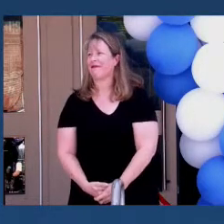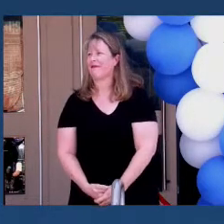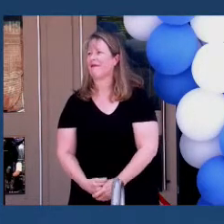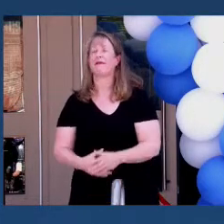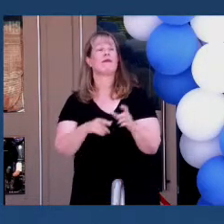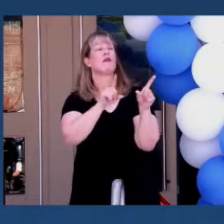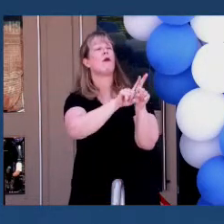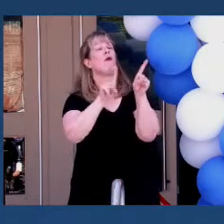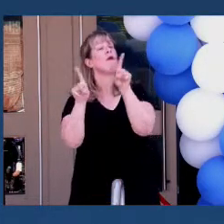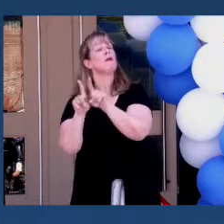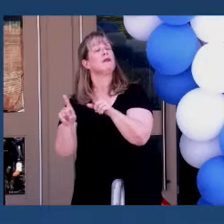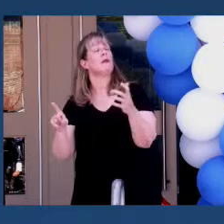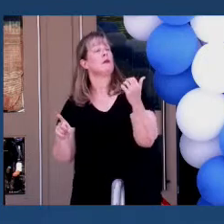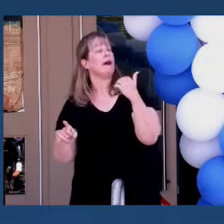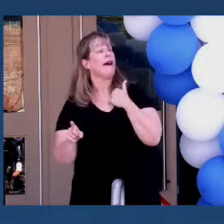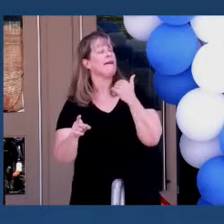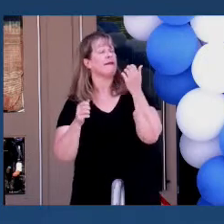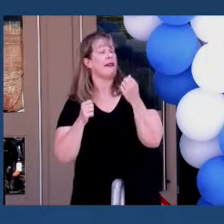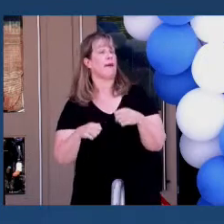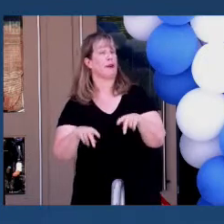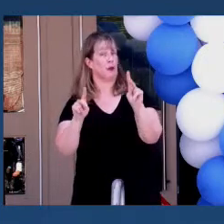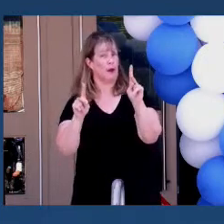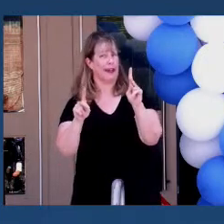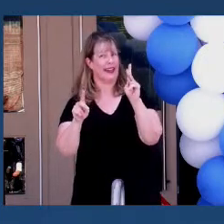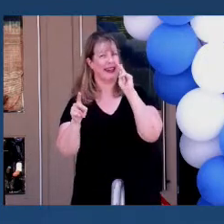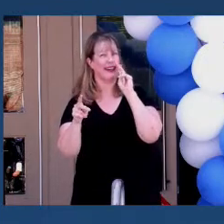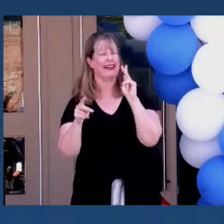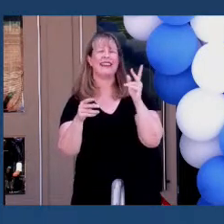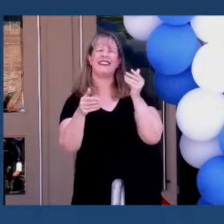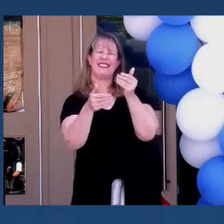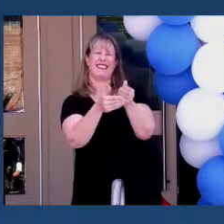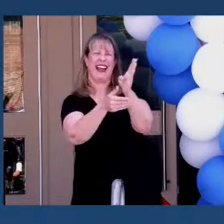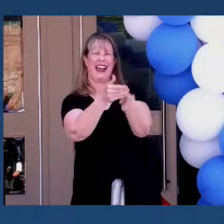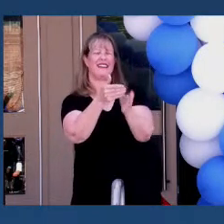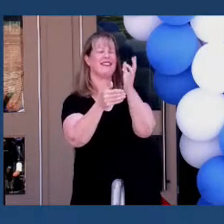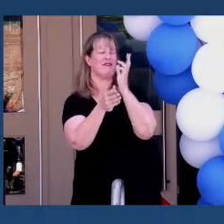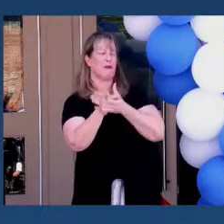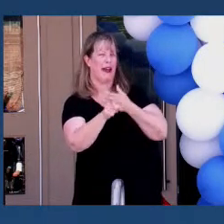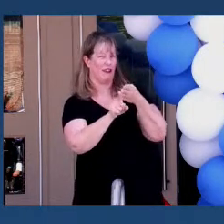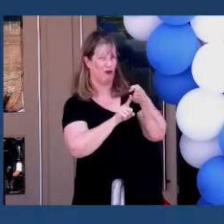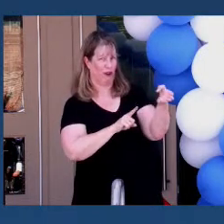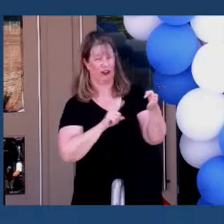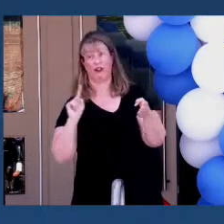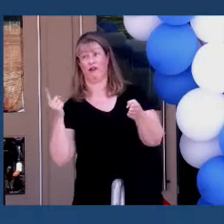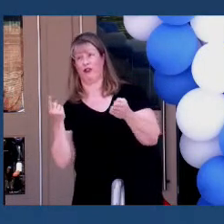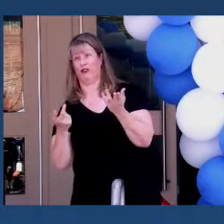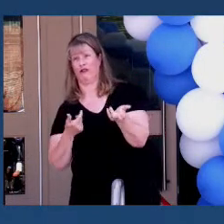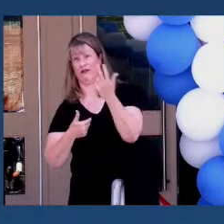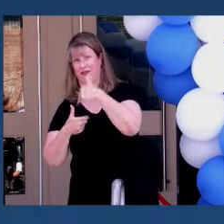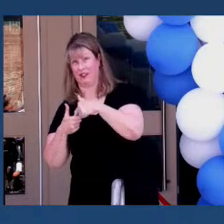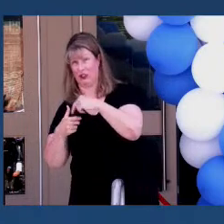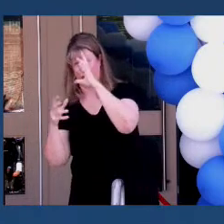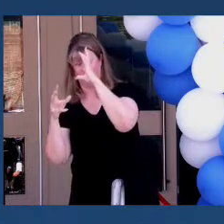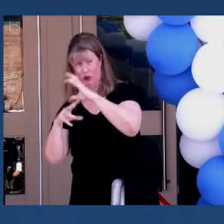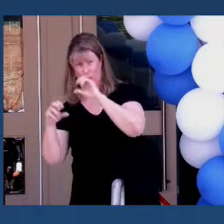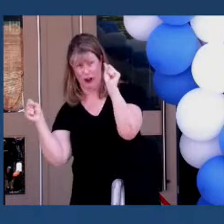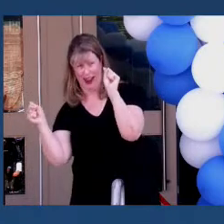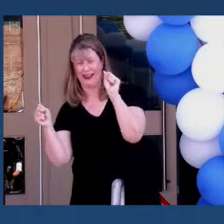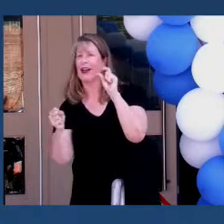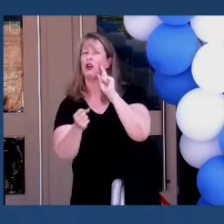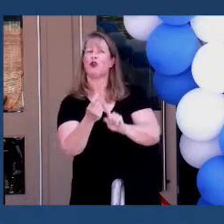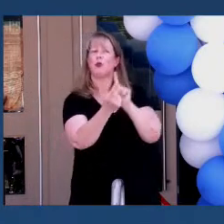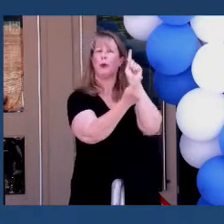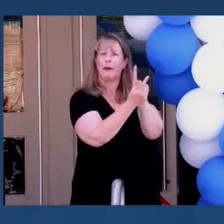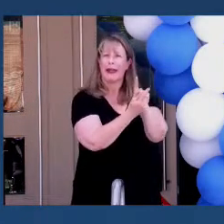I also had the opportunity toward the end of my career when I first became superintendent to meet Mr. Pritchett. He